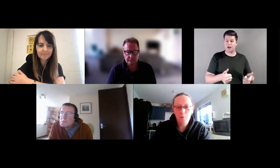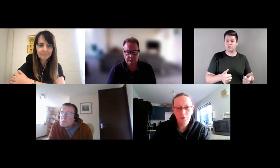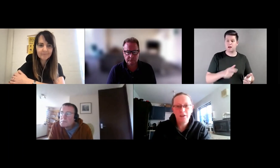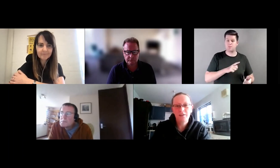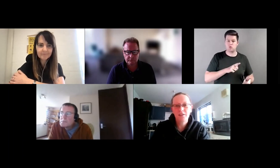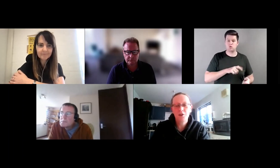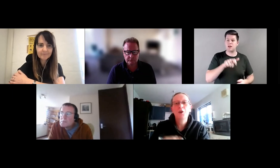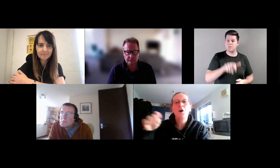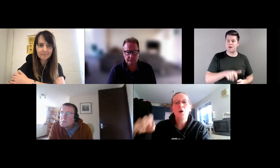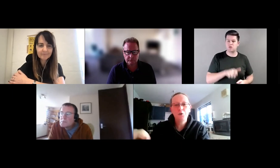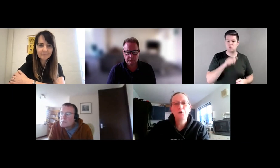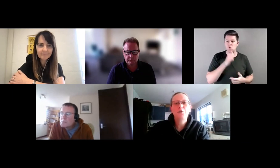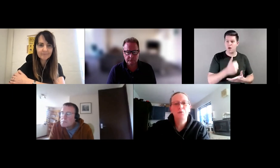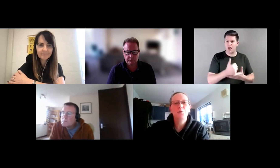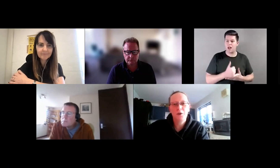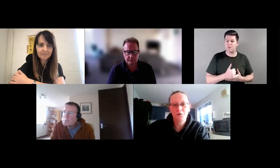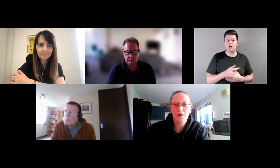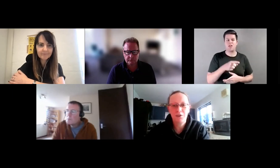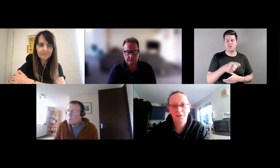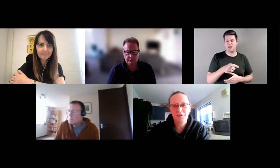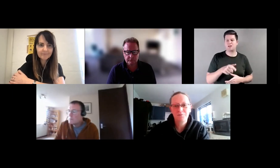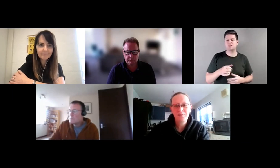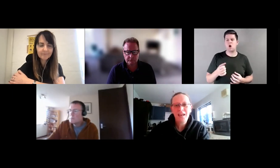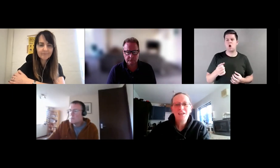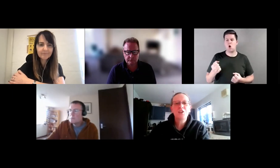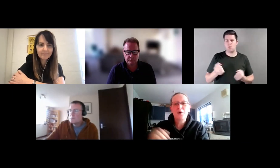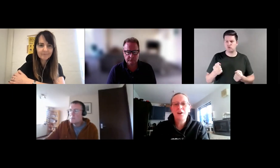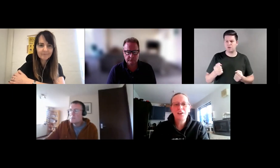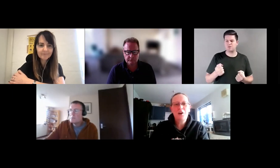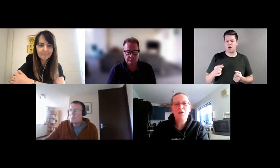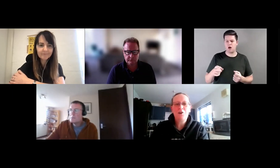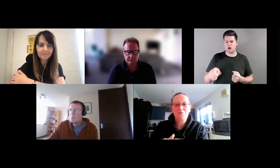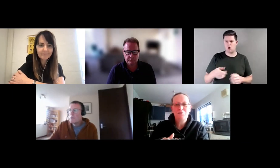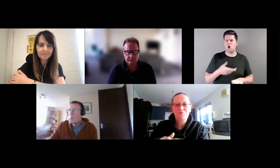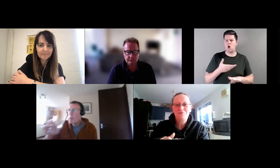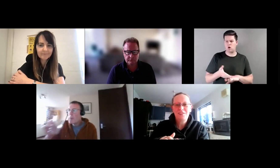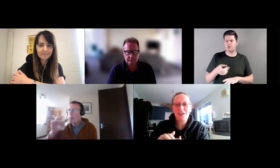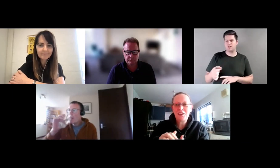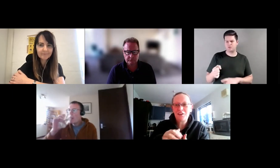the operator on whom you are travelling. So